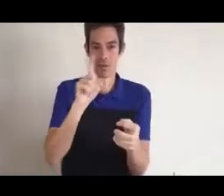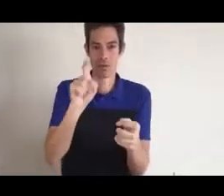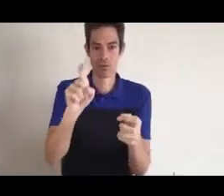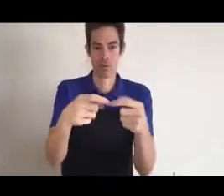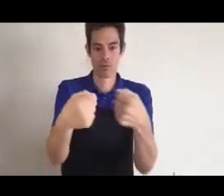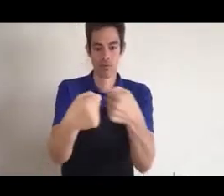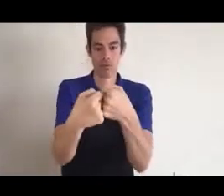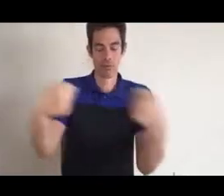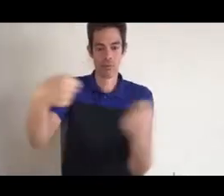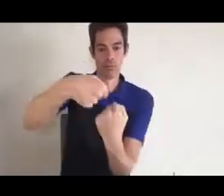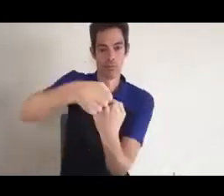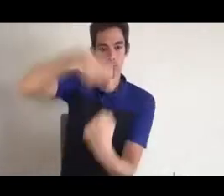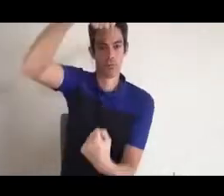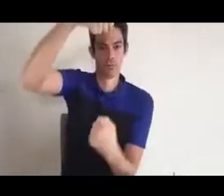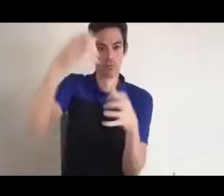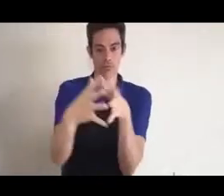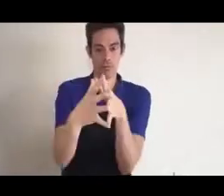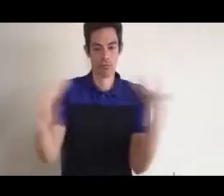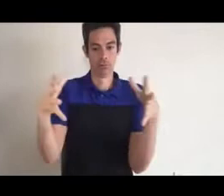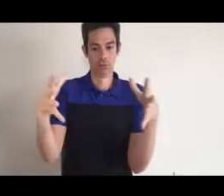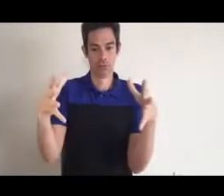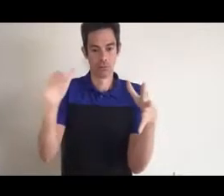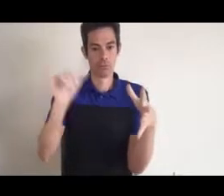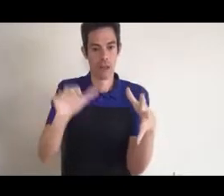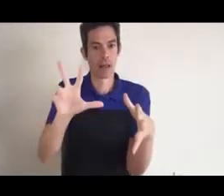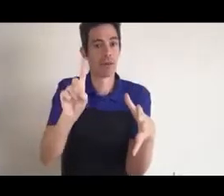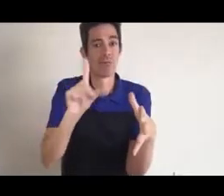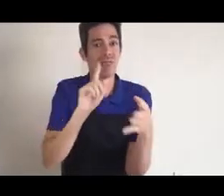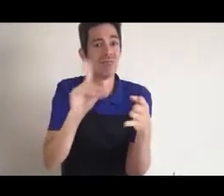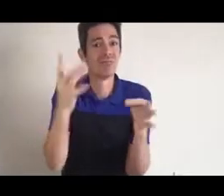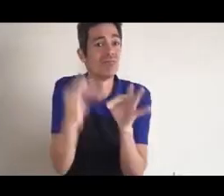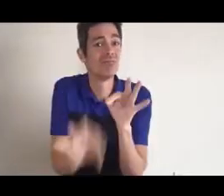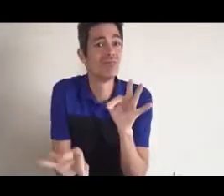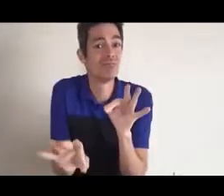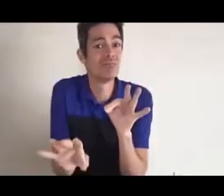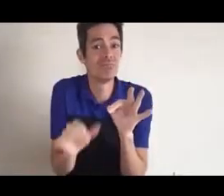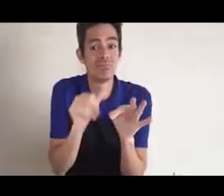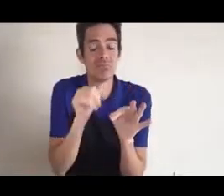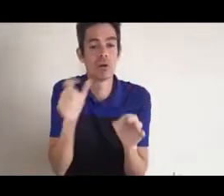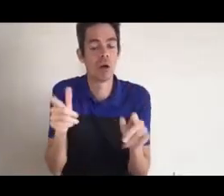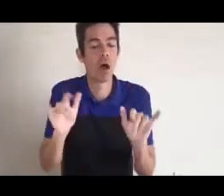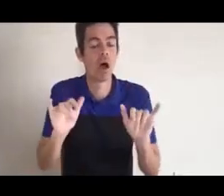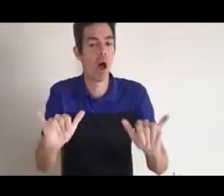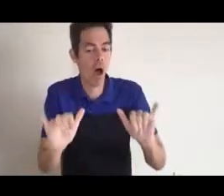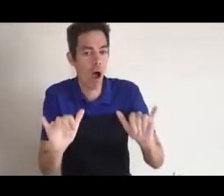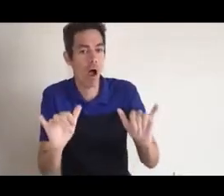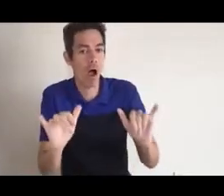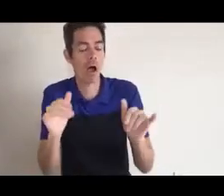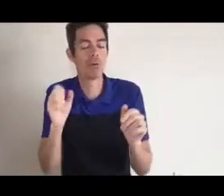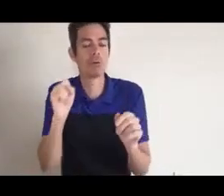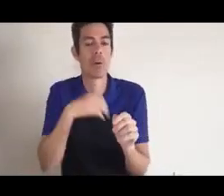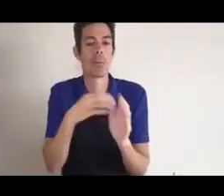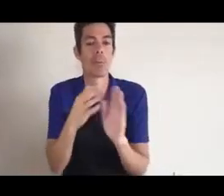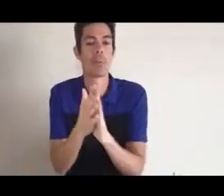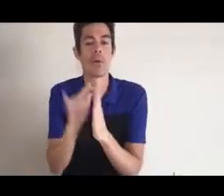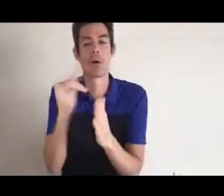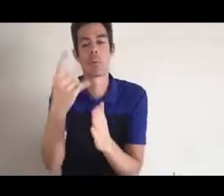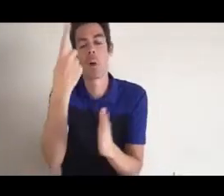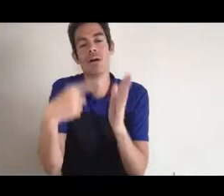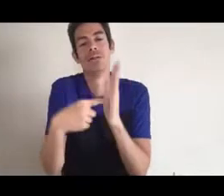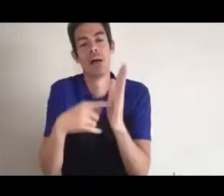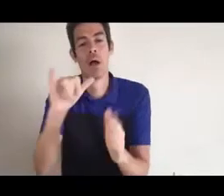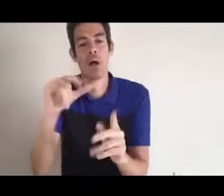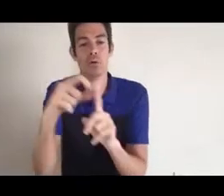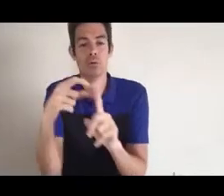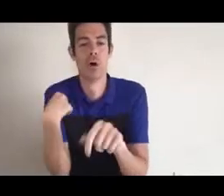rather show 3D. You need to be able to stretch and expand into a 3D space. So